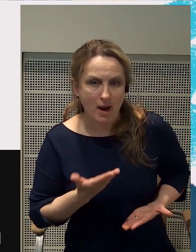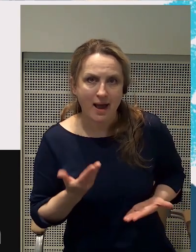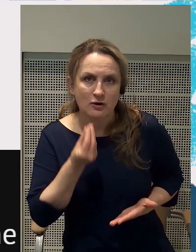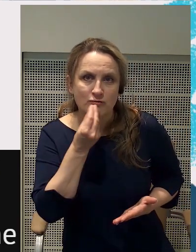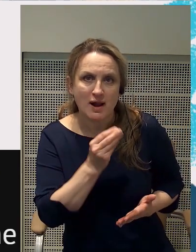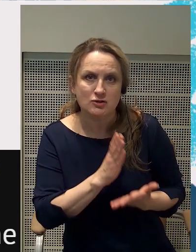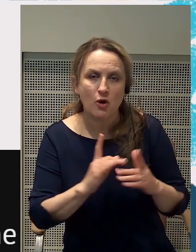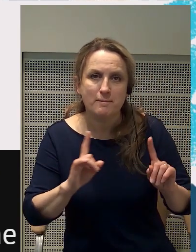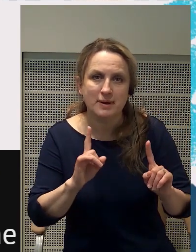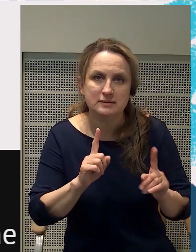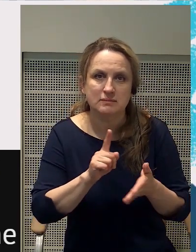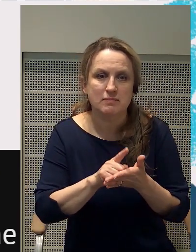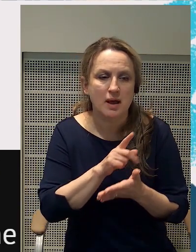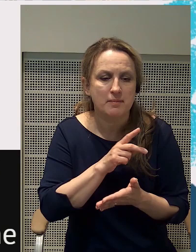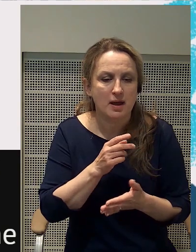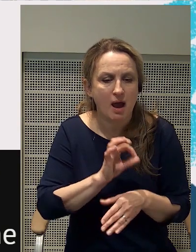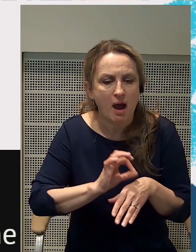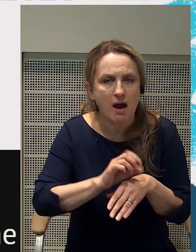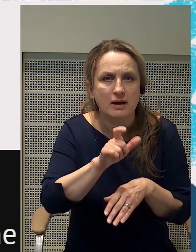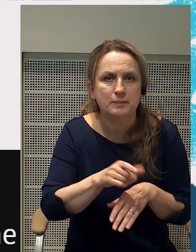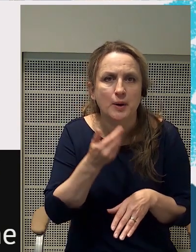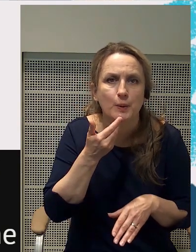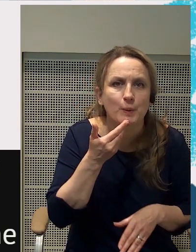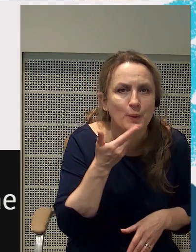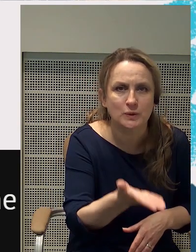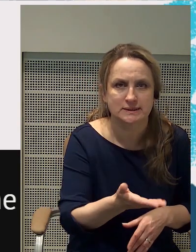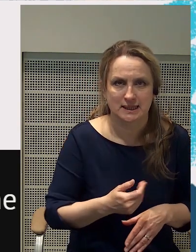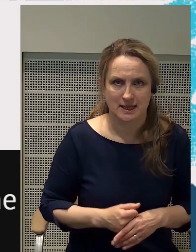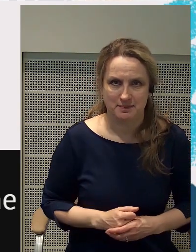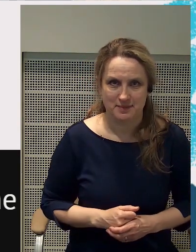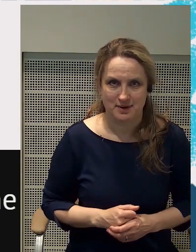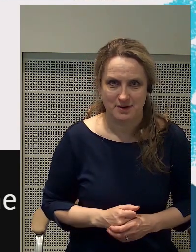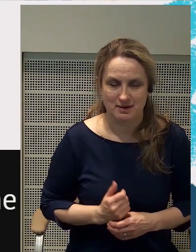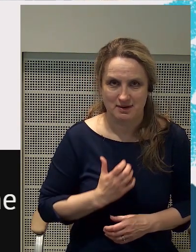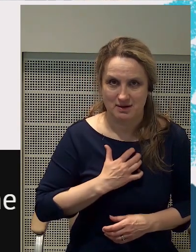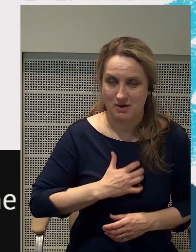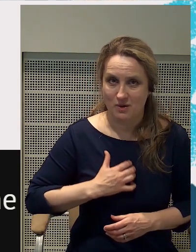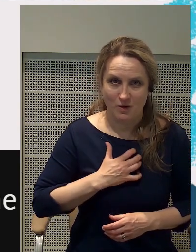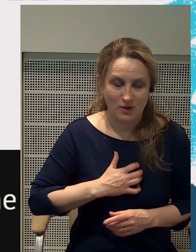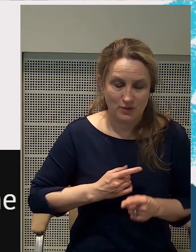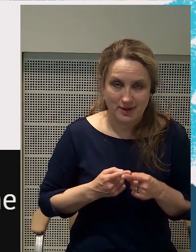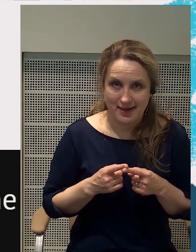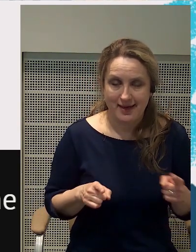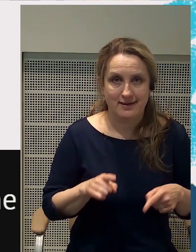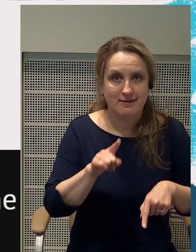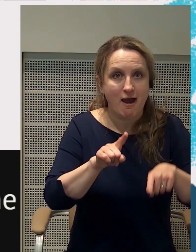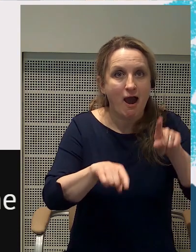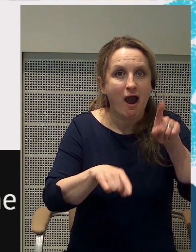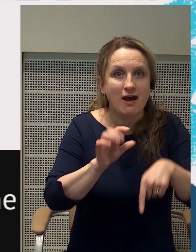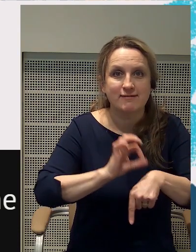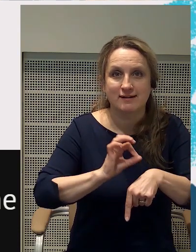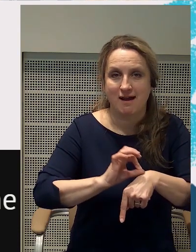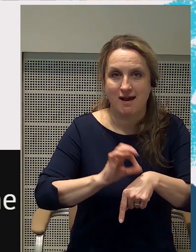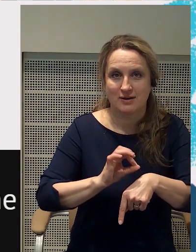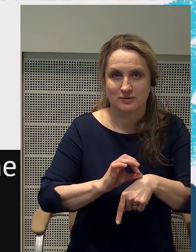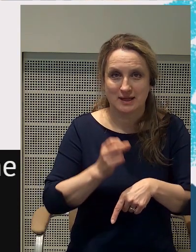Especially in rare diseases, I think it's hard. As a professional, you see patients, and you can try and think and estimate what